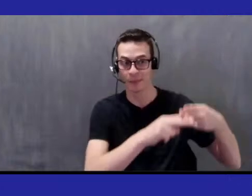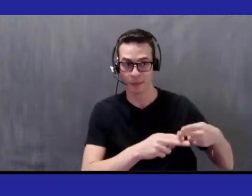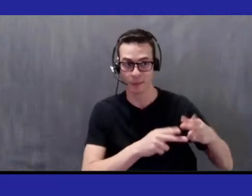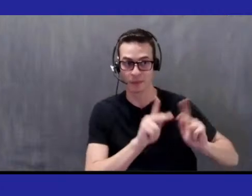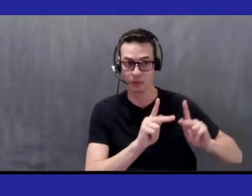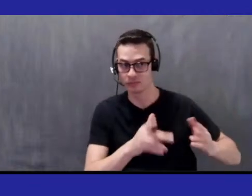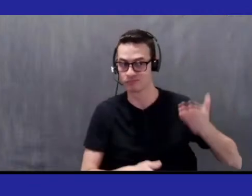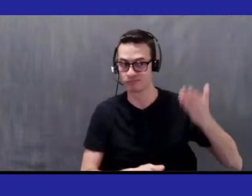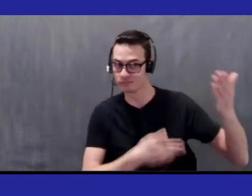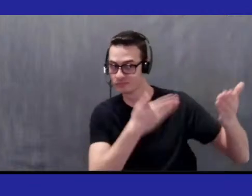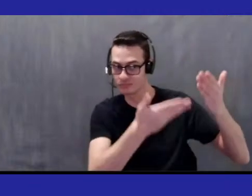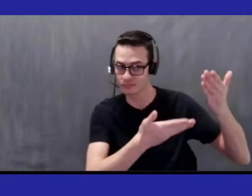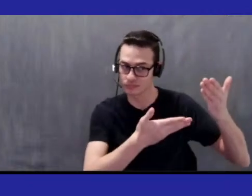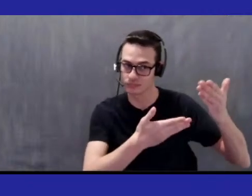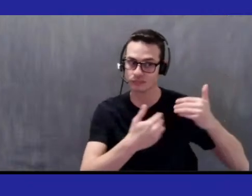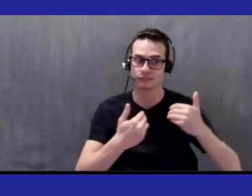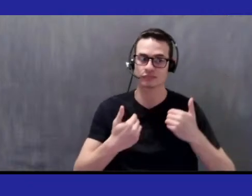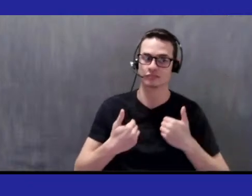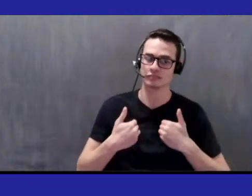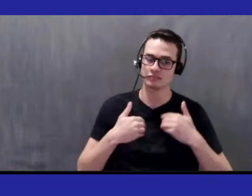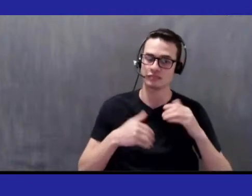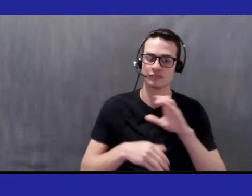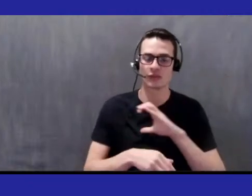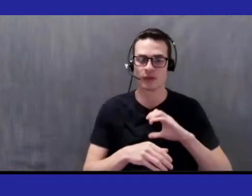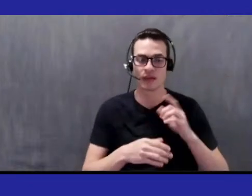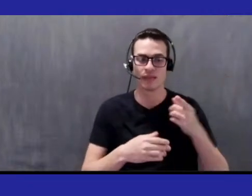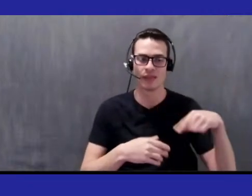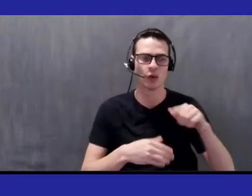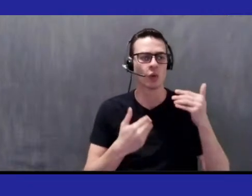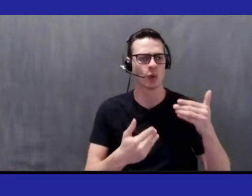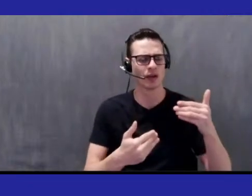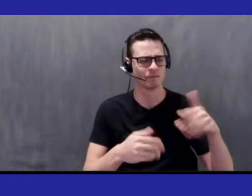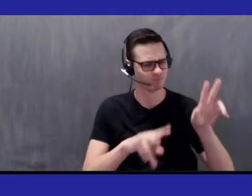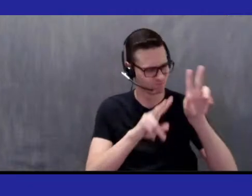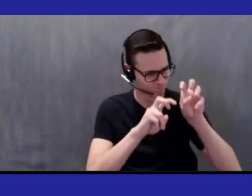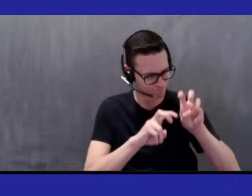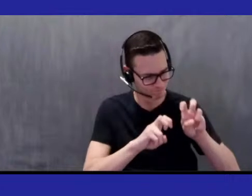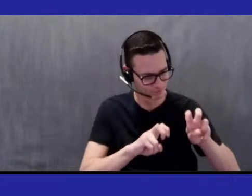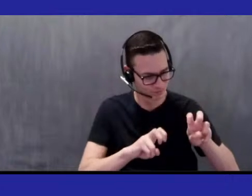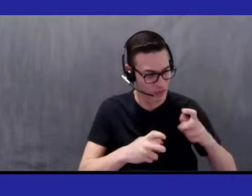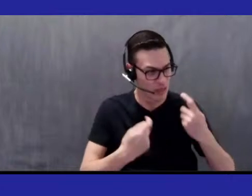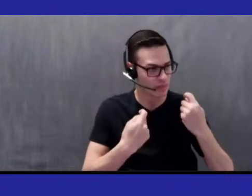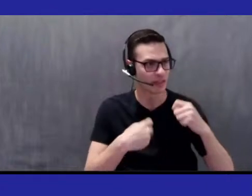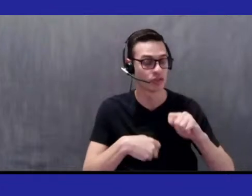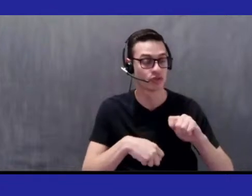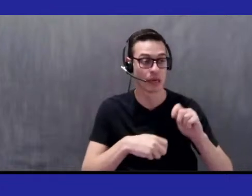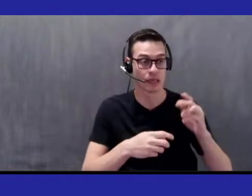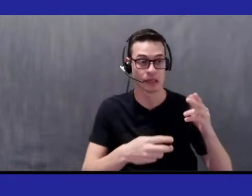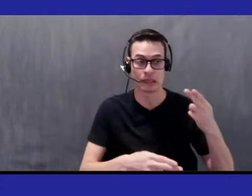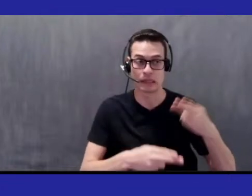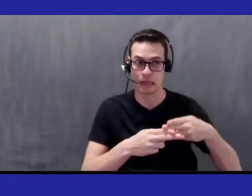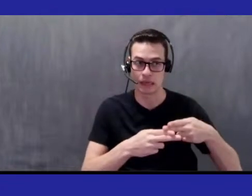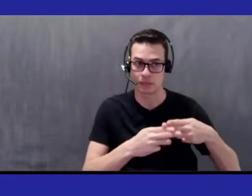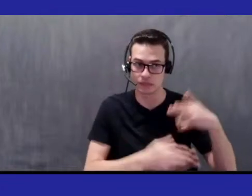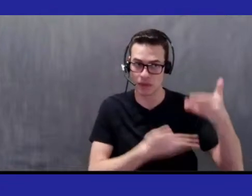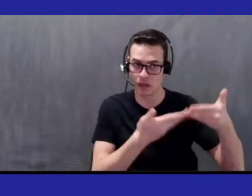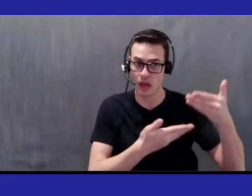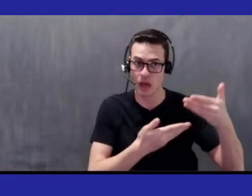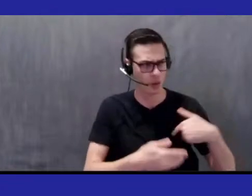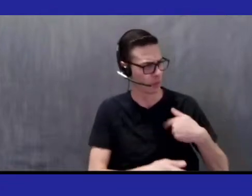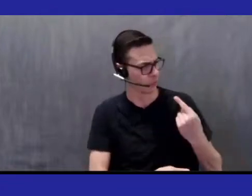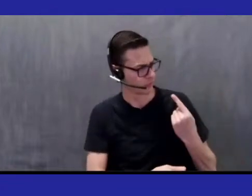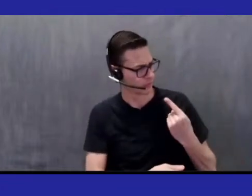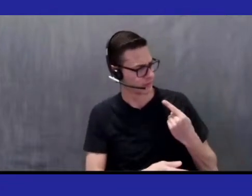where they make an extra effort to nominate folks. And I'm always impressed by the level of talent that we have